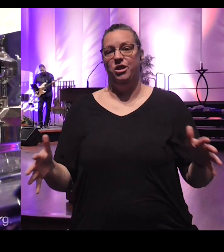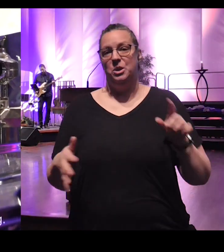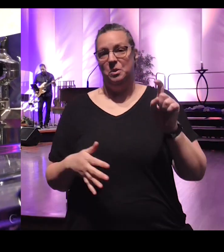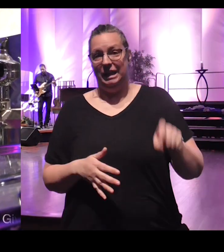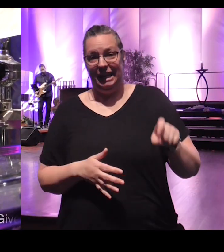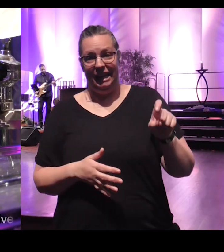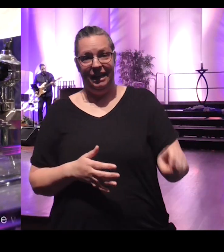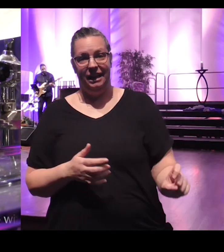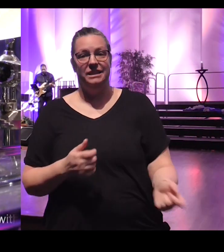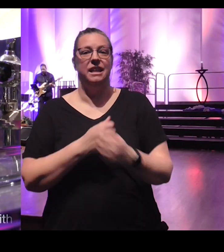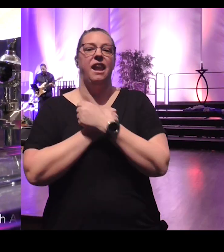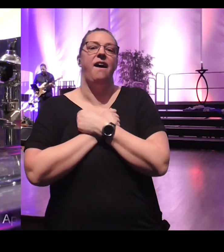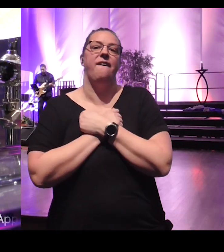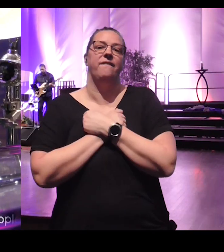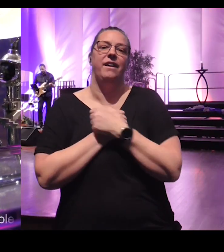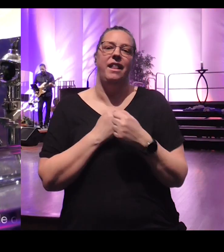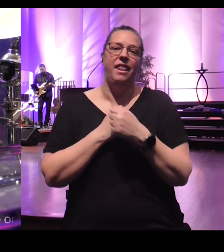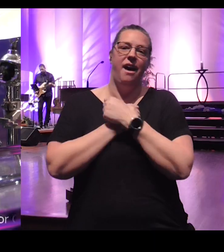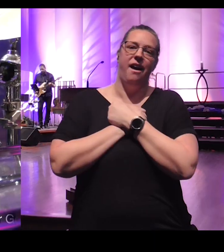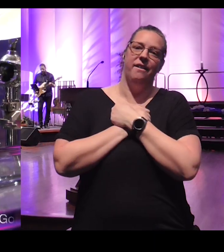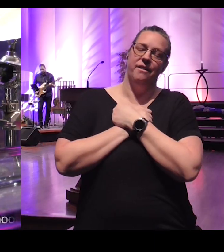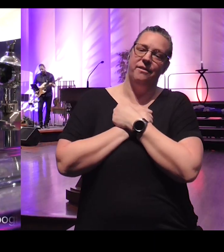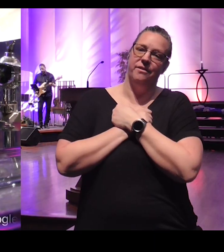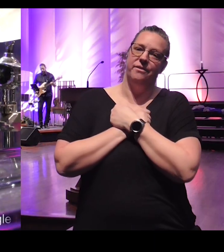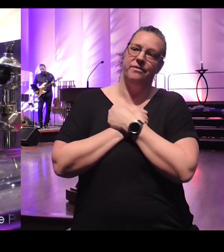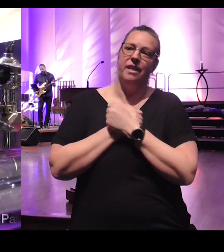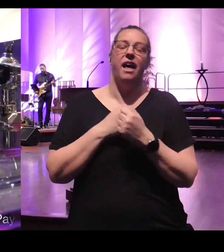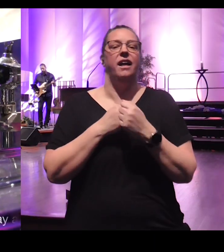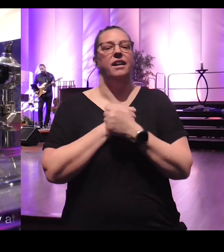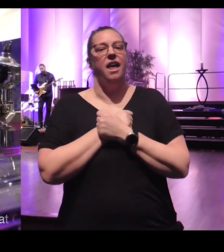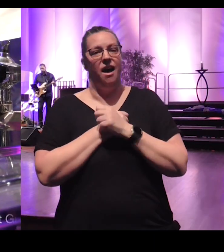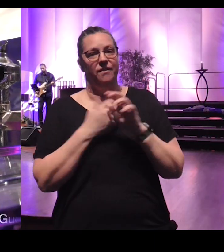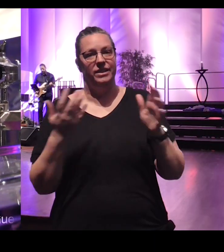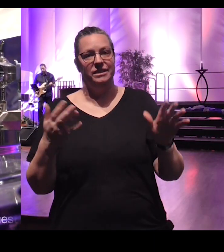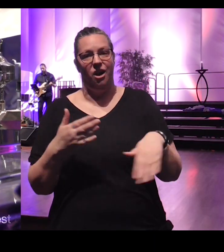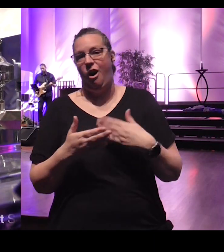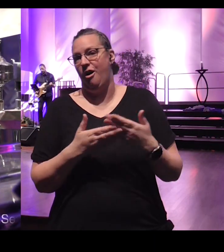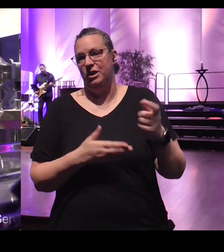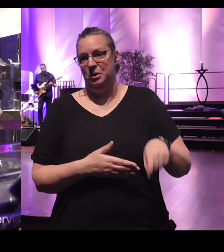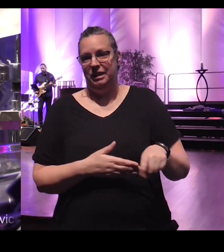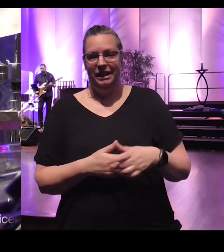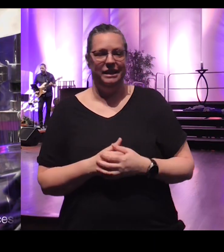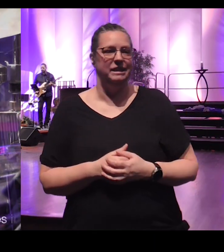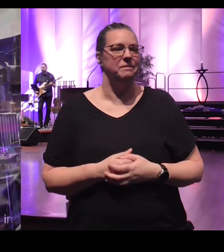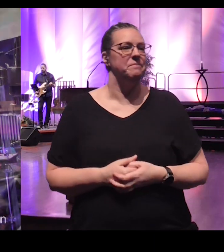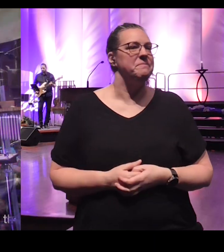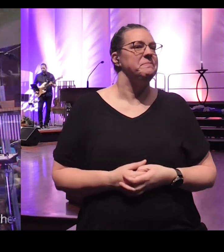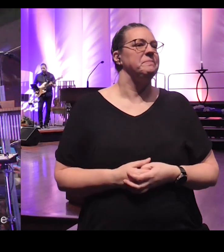All you need is love, love. Love is all you need.